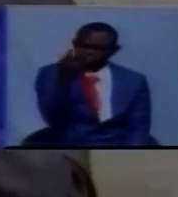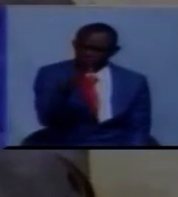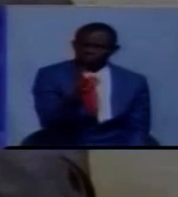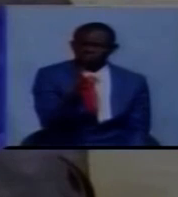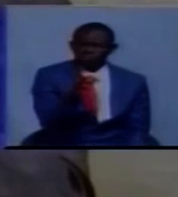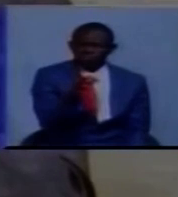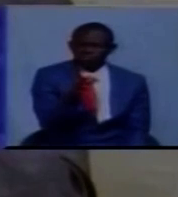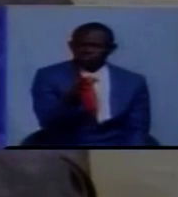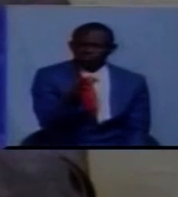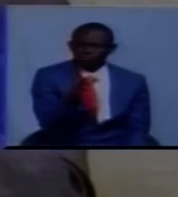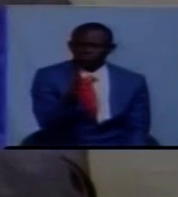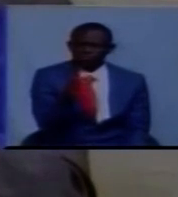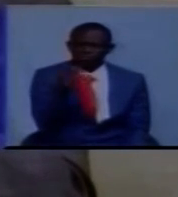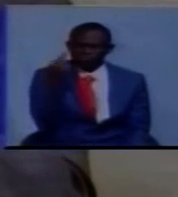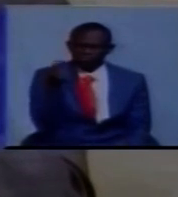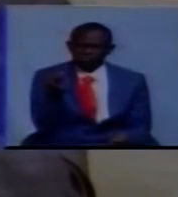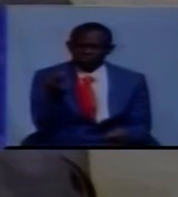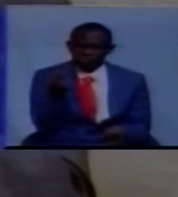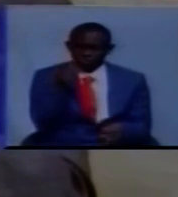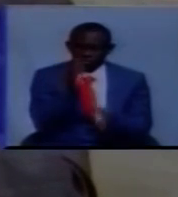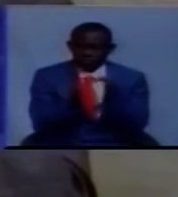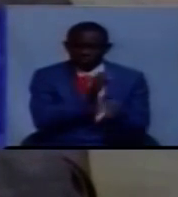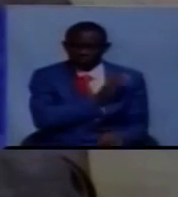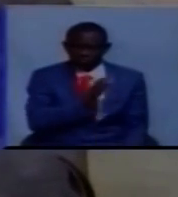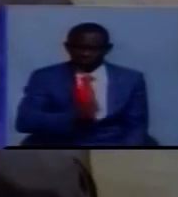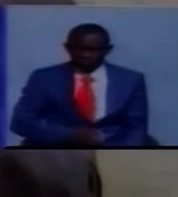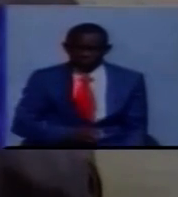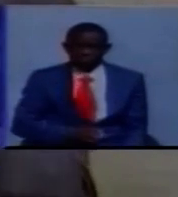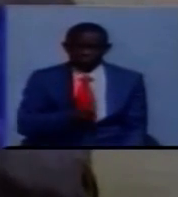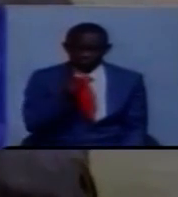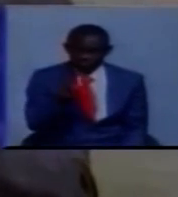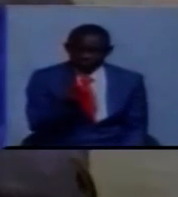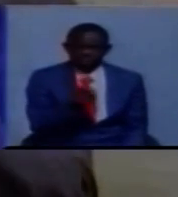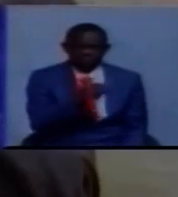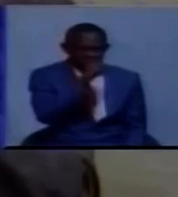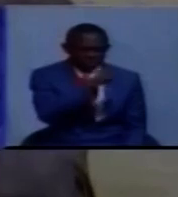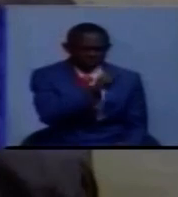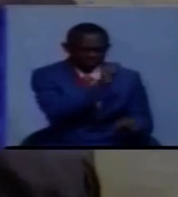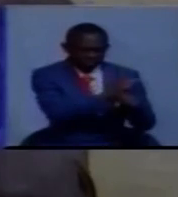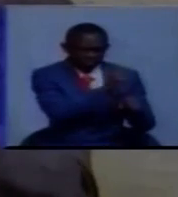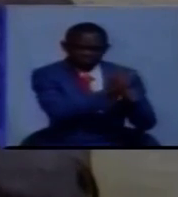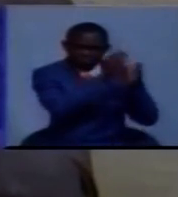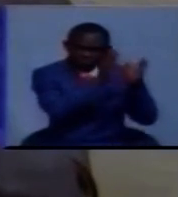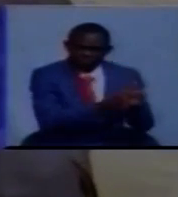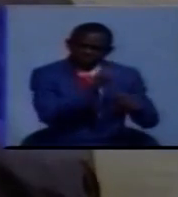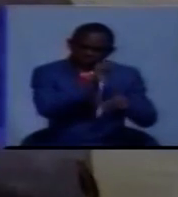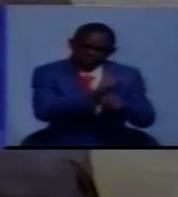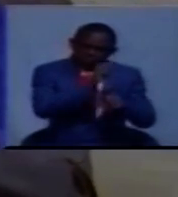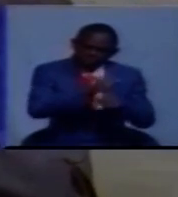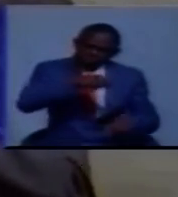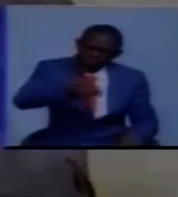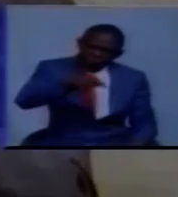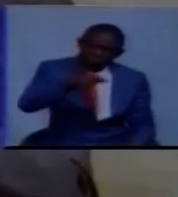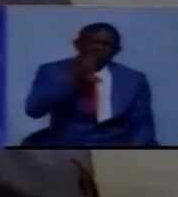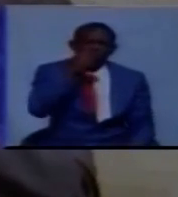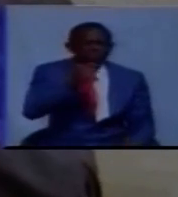on until probably the company runs bankrupt or whatever happens to it. If that job is secure, the person who is employed in that job should be